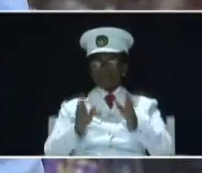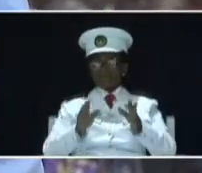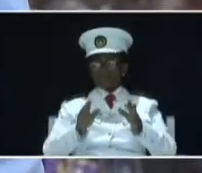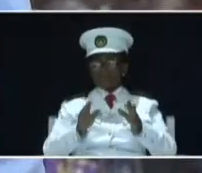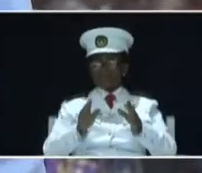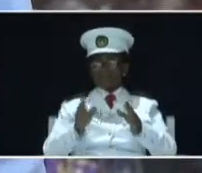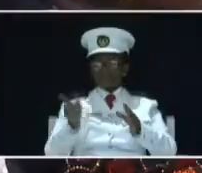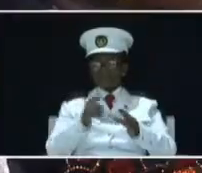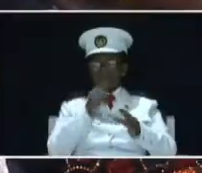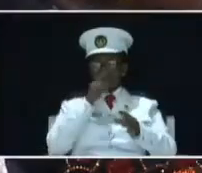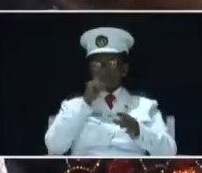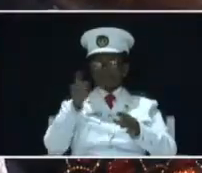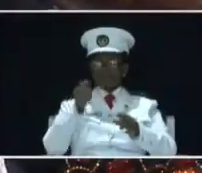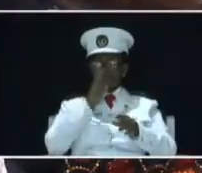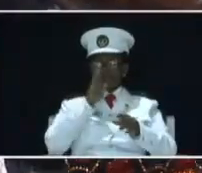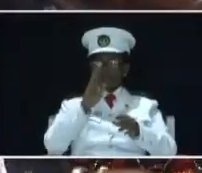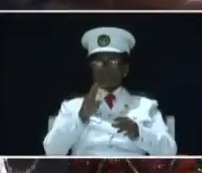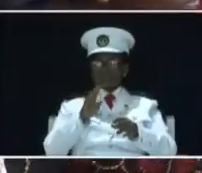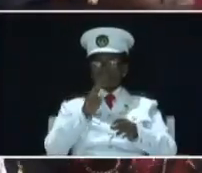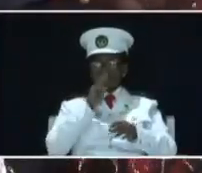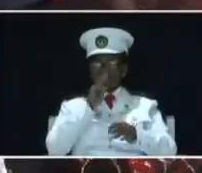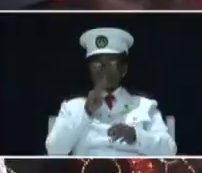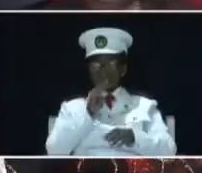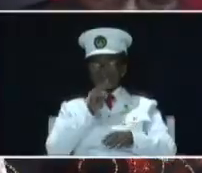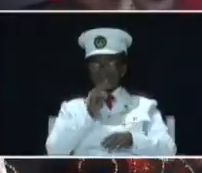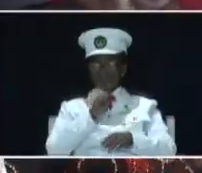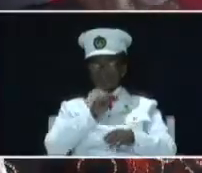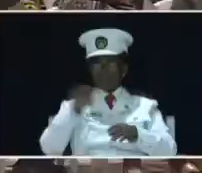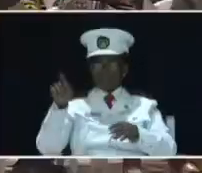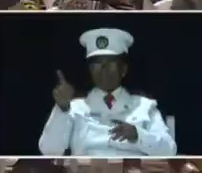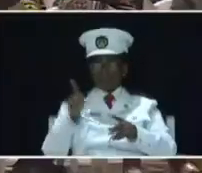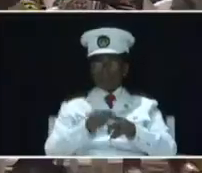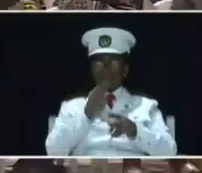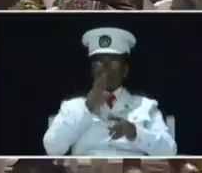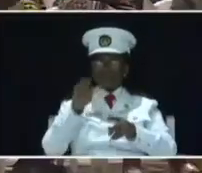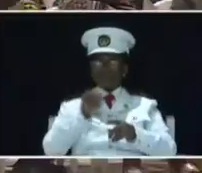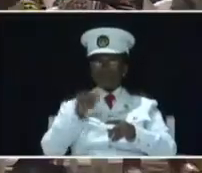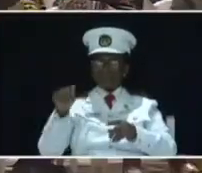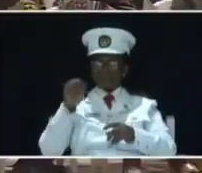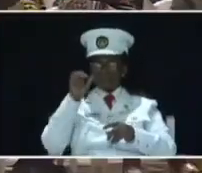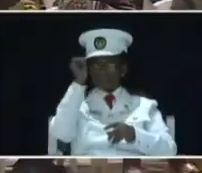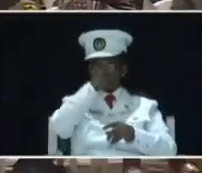You must be willing to be a fool for his sake.